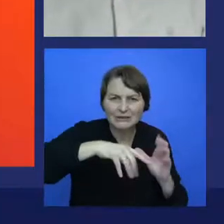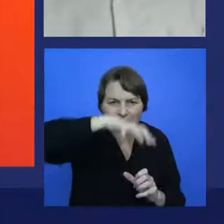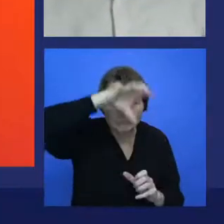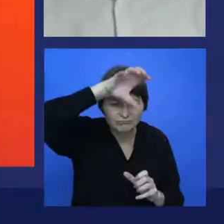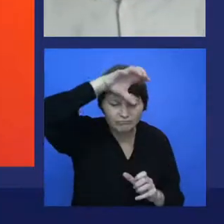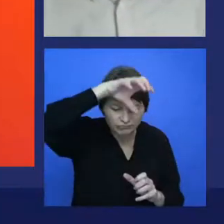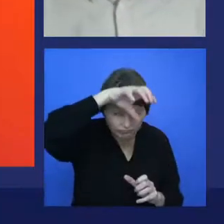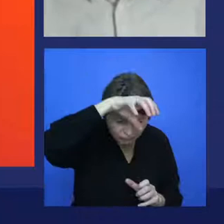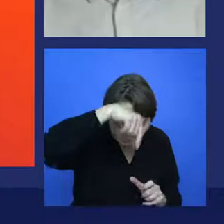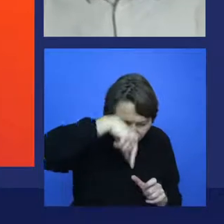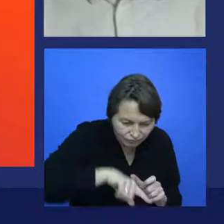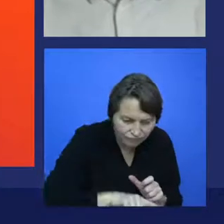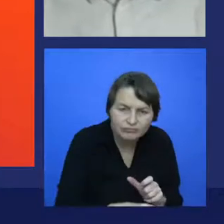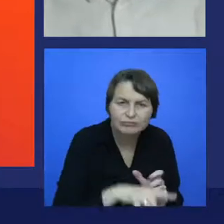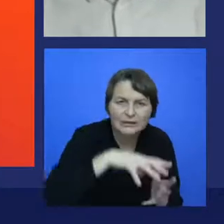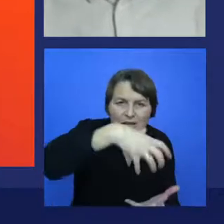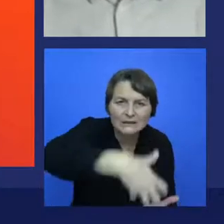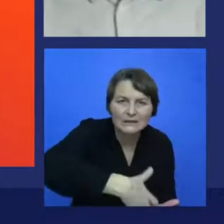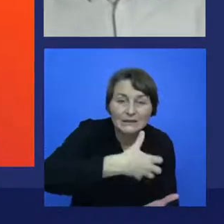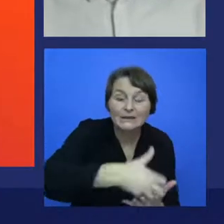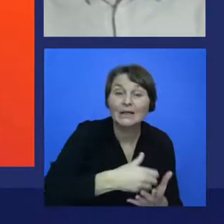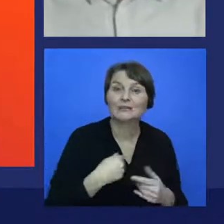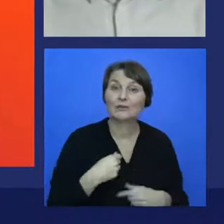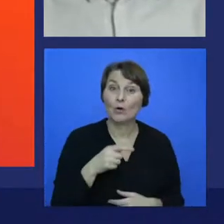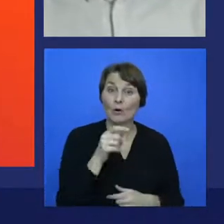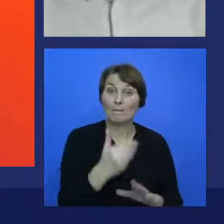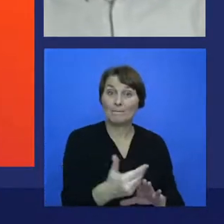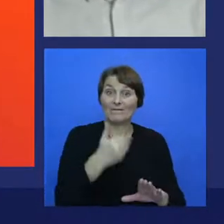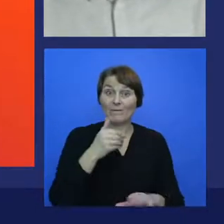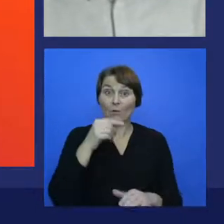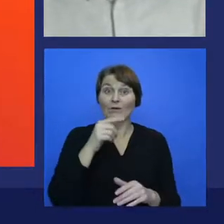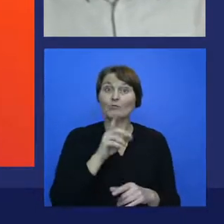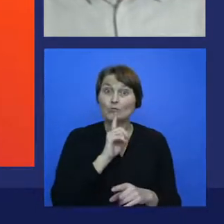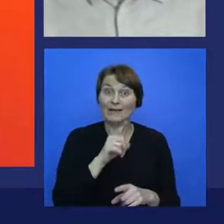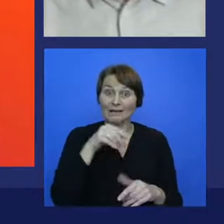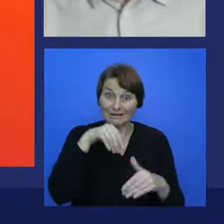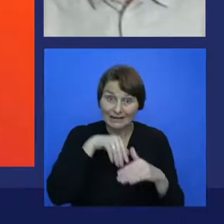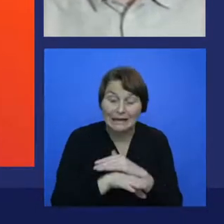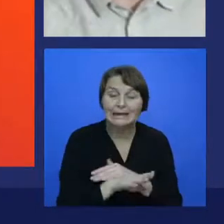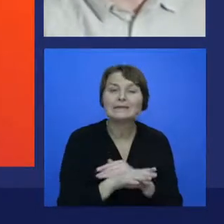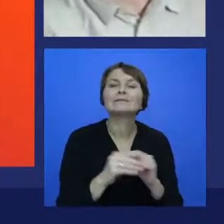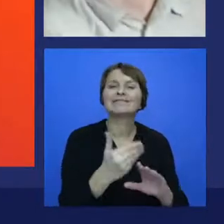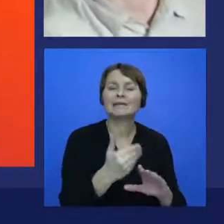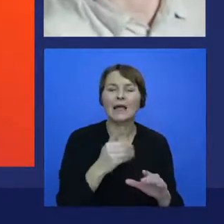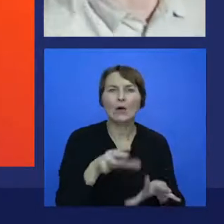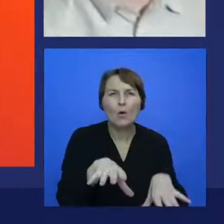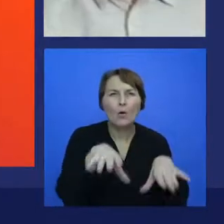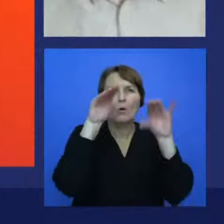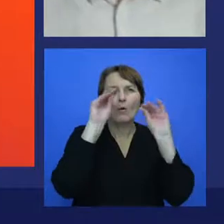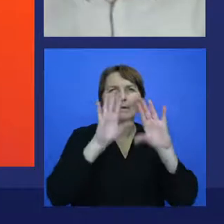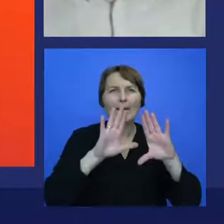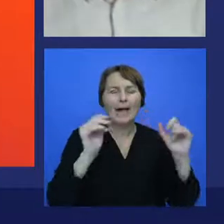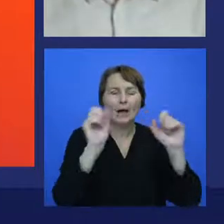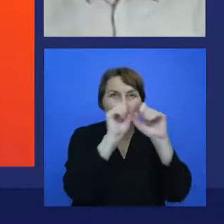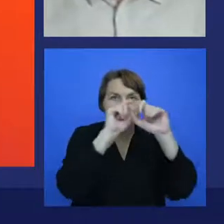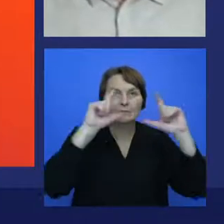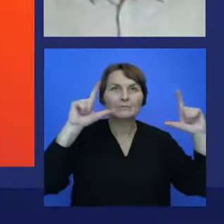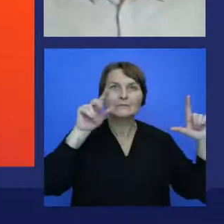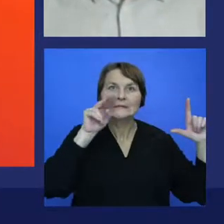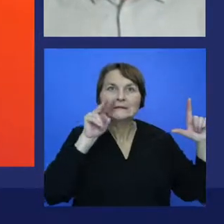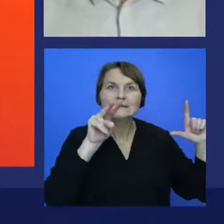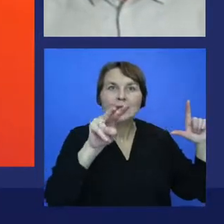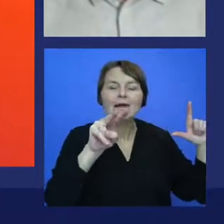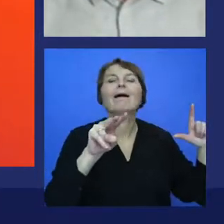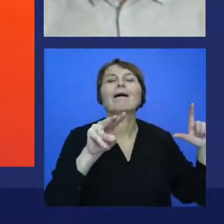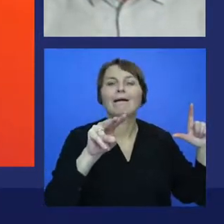those users who may be doing something for the first time, who may be still in that immersive learning stage, and make that safer for them. Also, we can personalize these